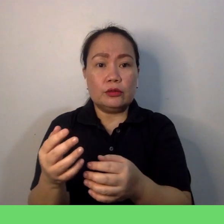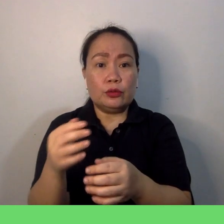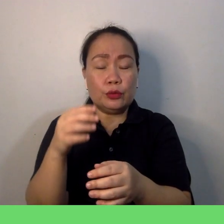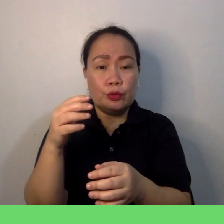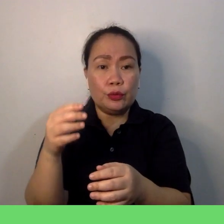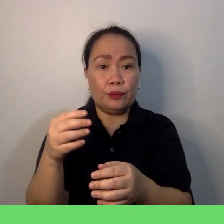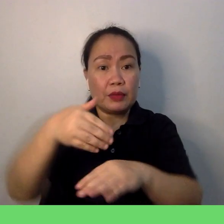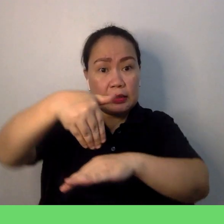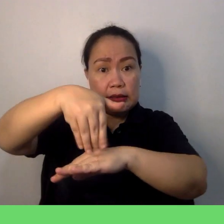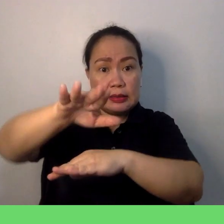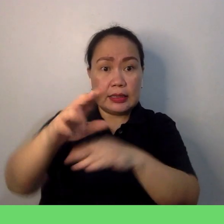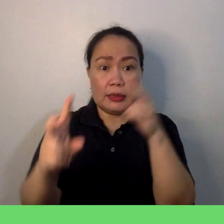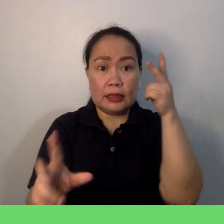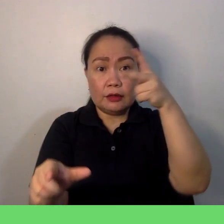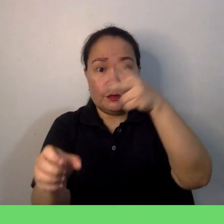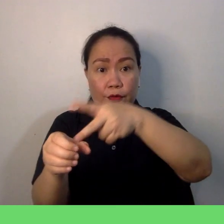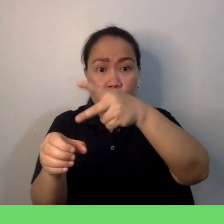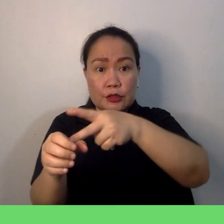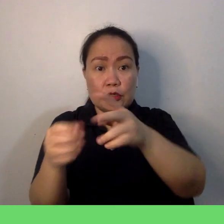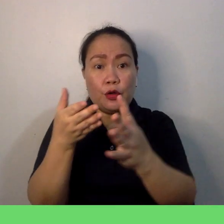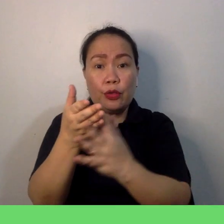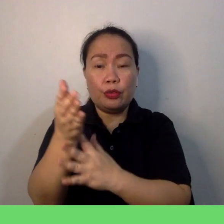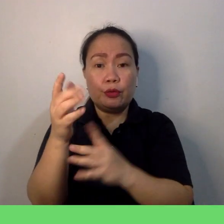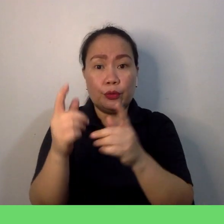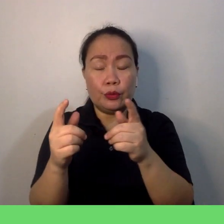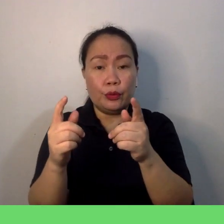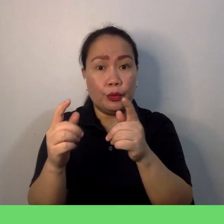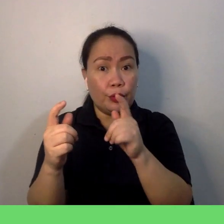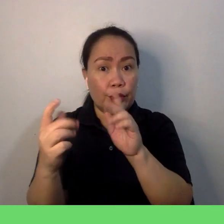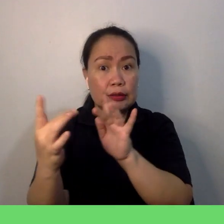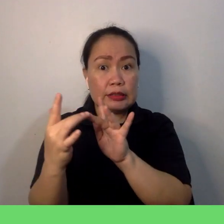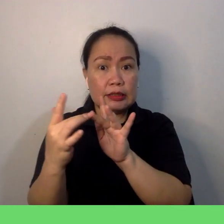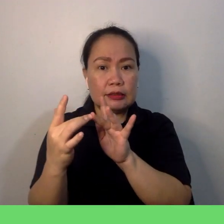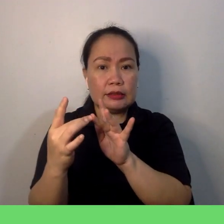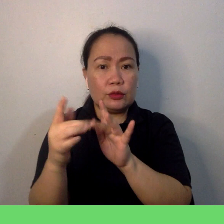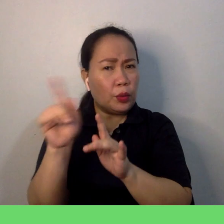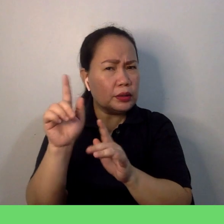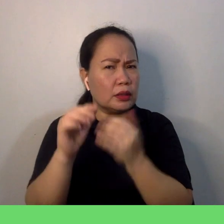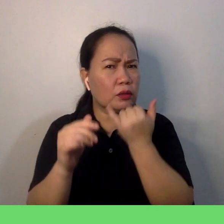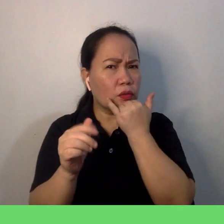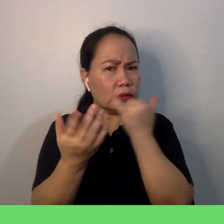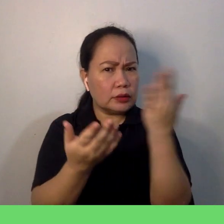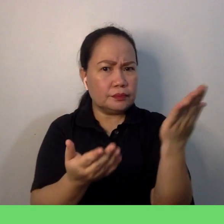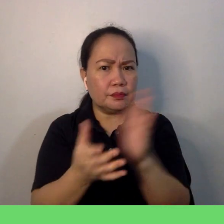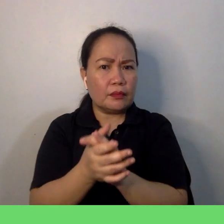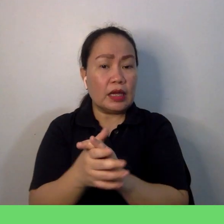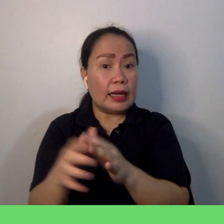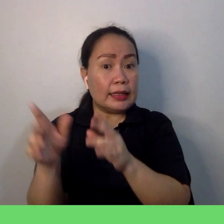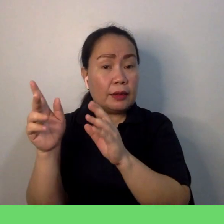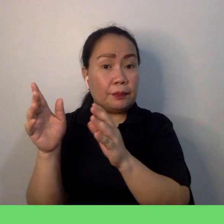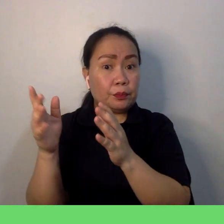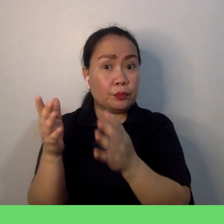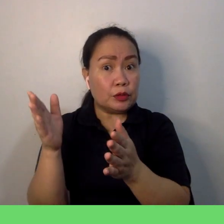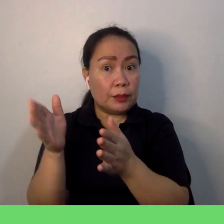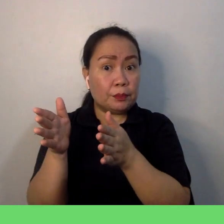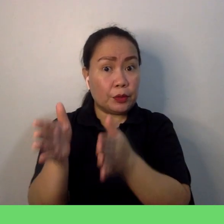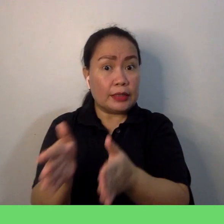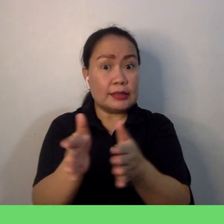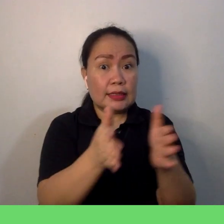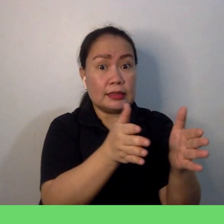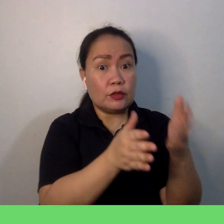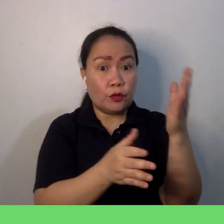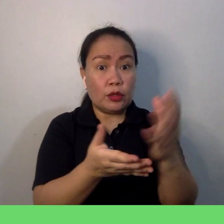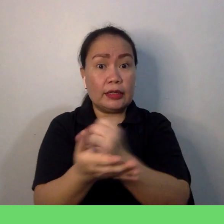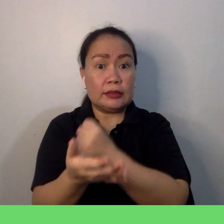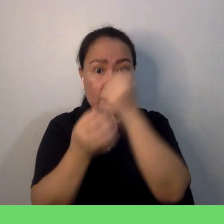dito? The process of collecting information does not cover all possible respondents. Some of the